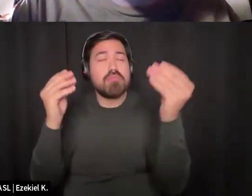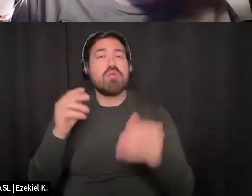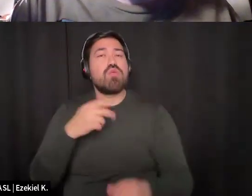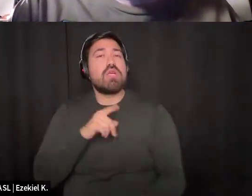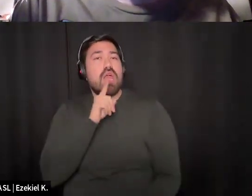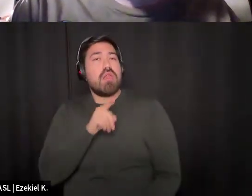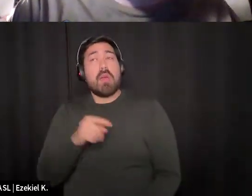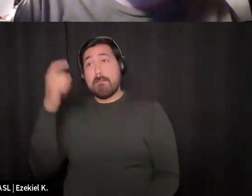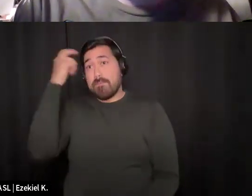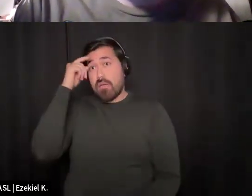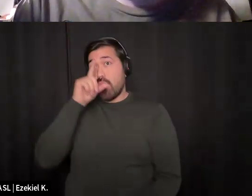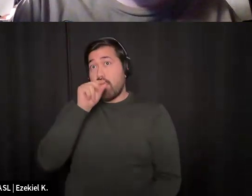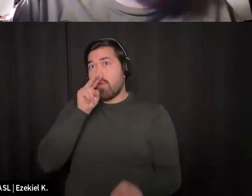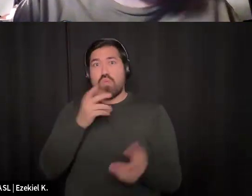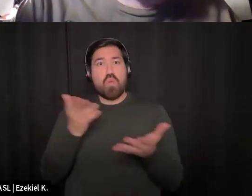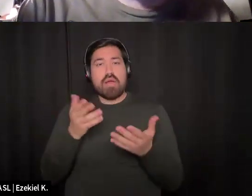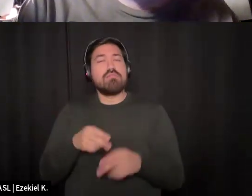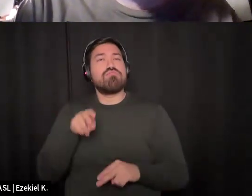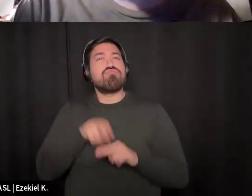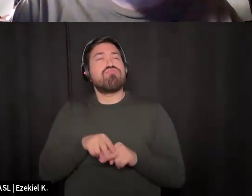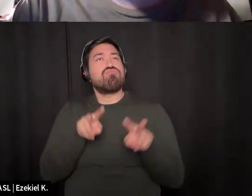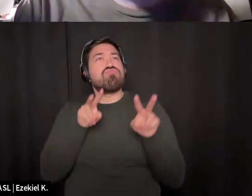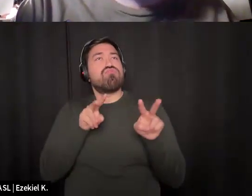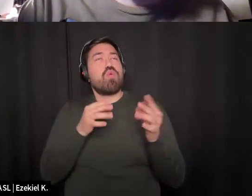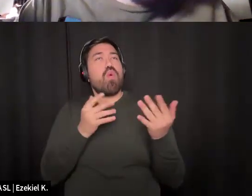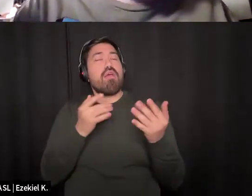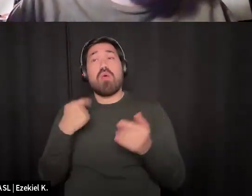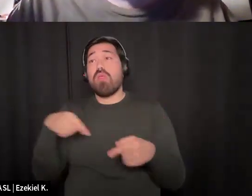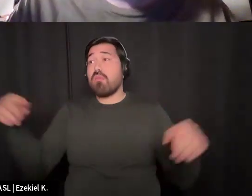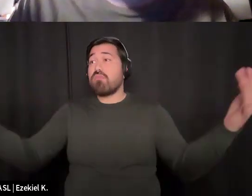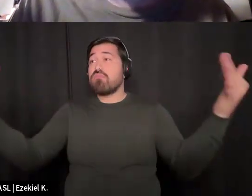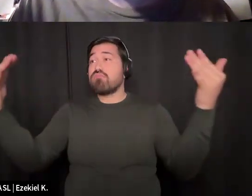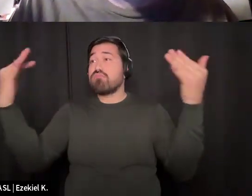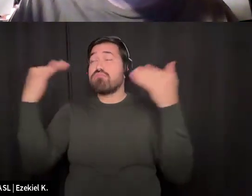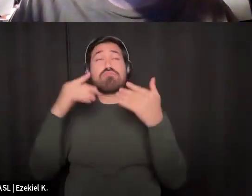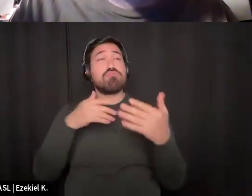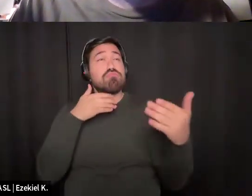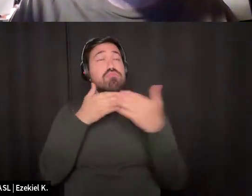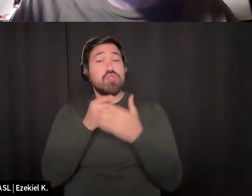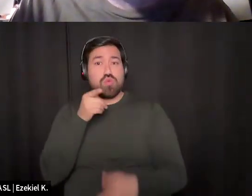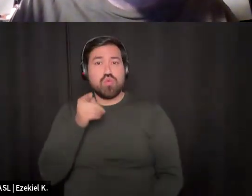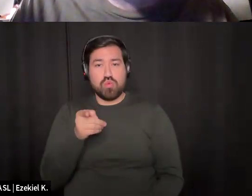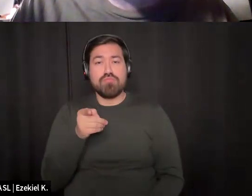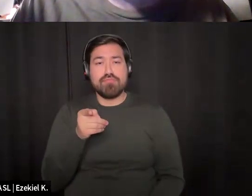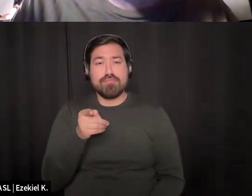you. And yeah, that's I think so. Yeah, I think it's accessible.